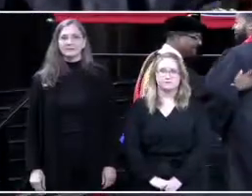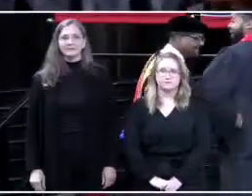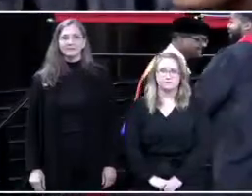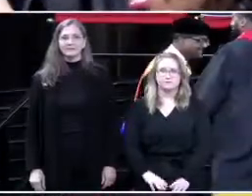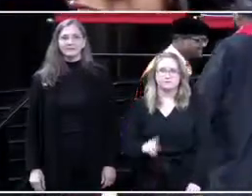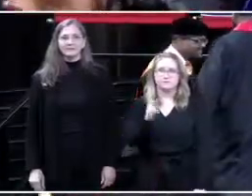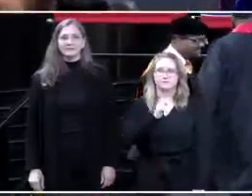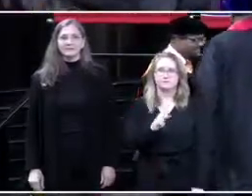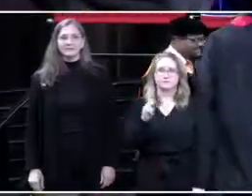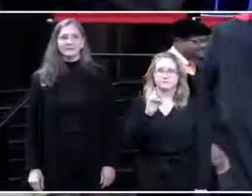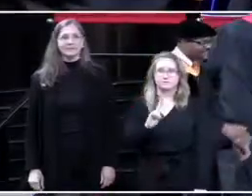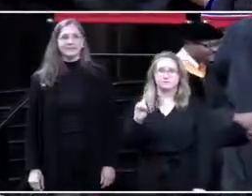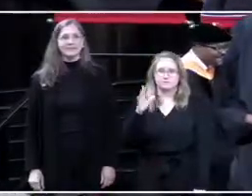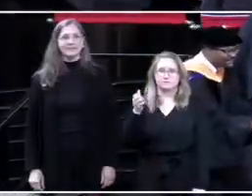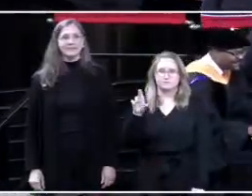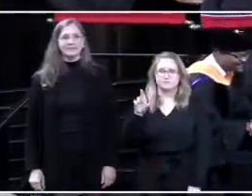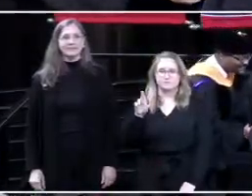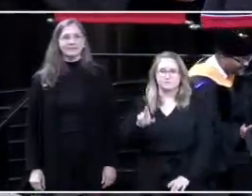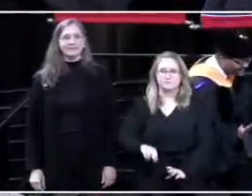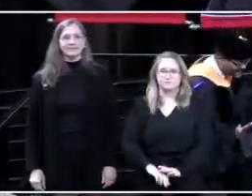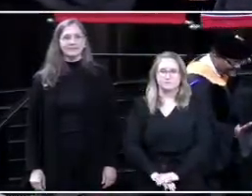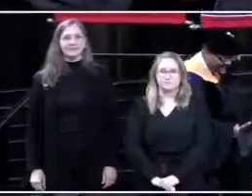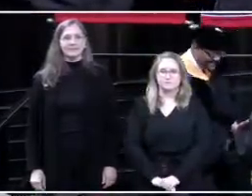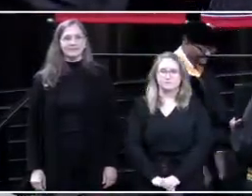Caden Deanna Carr.